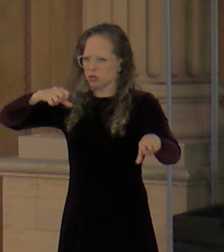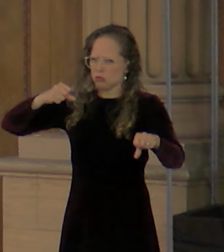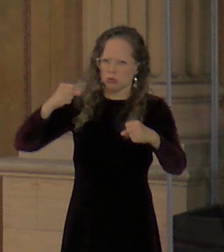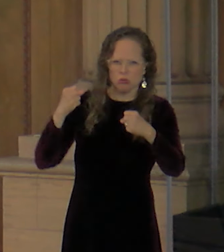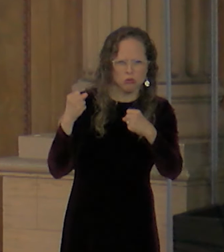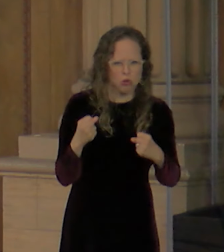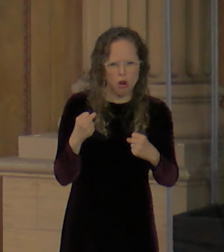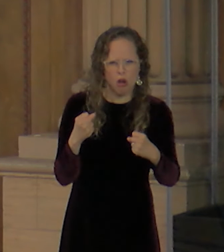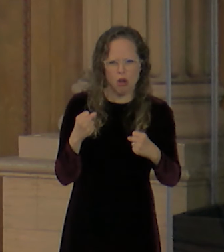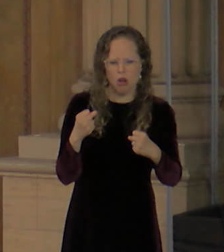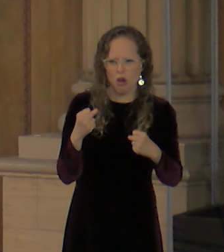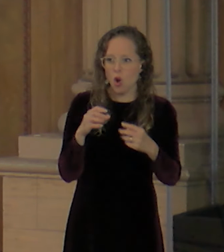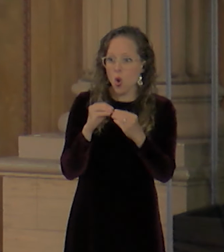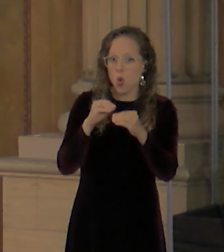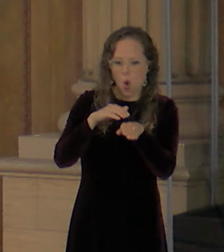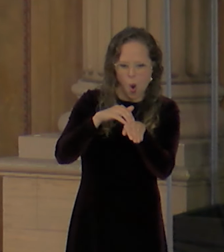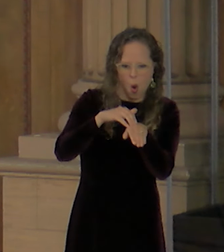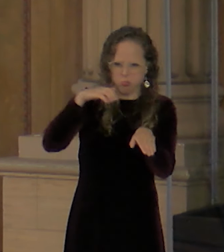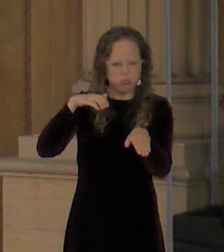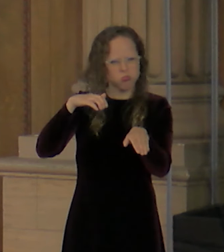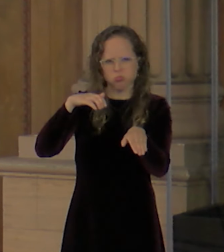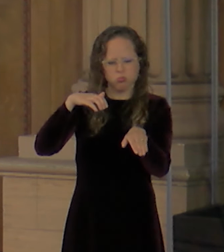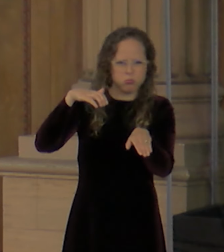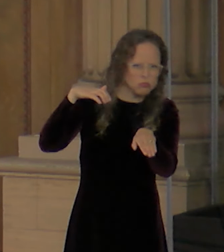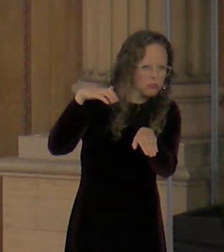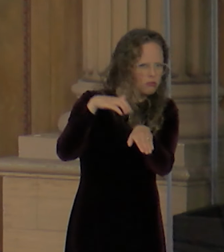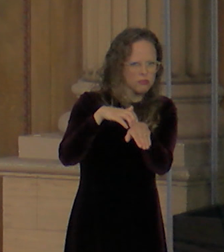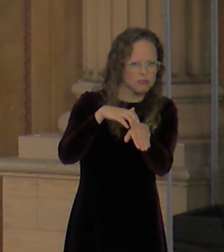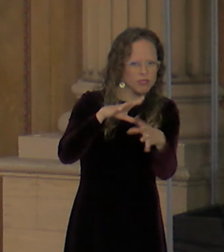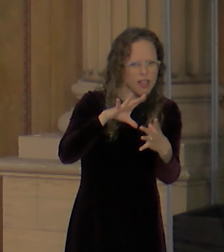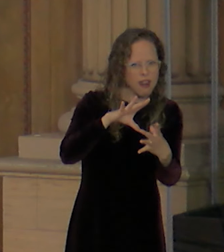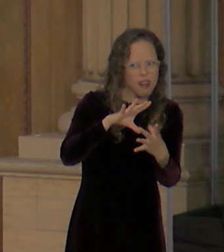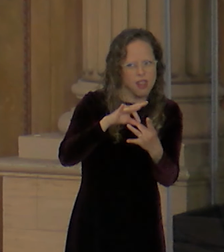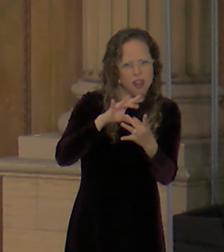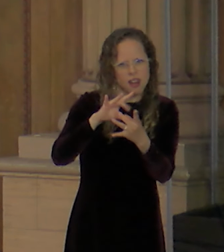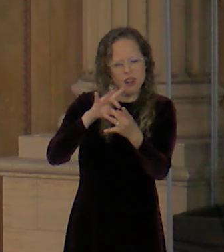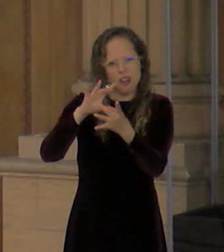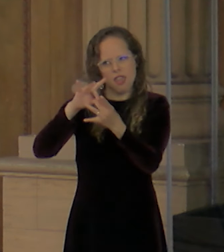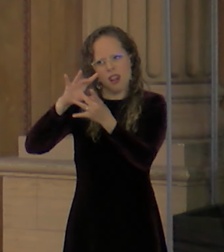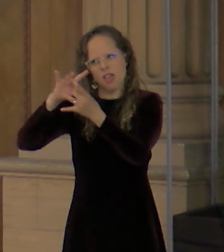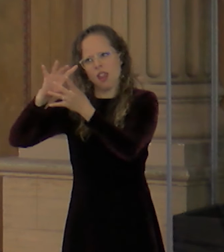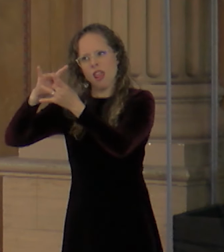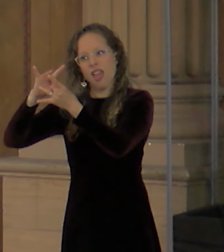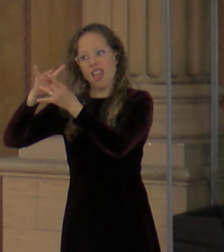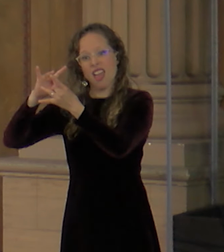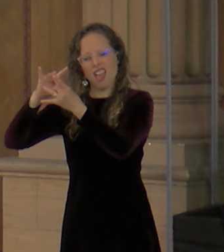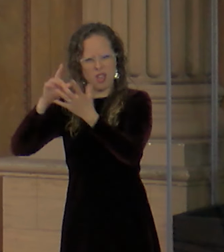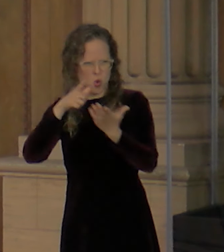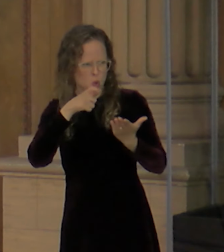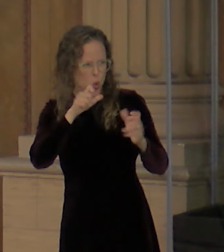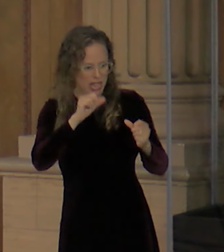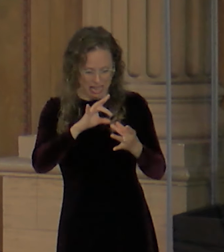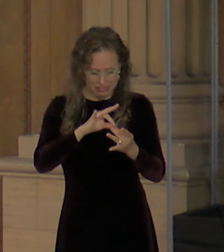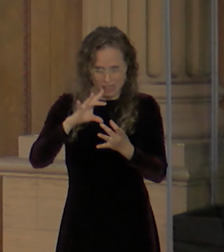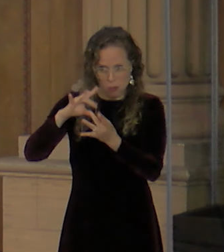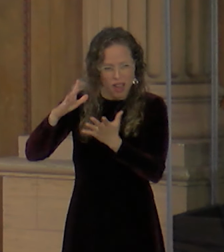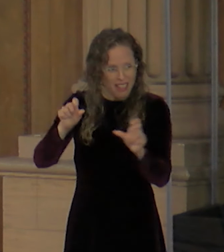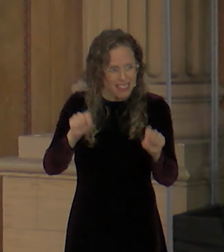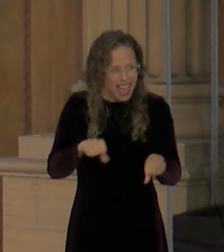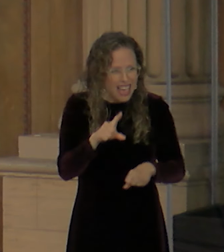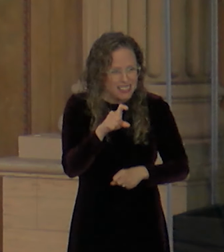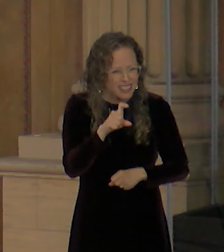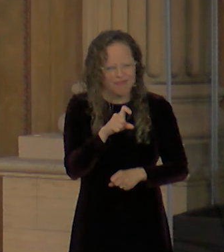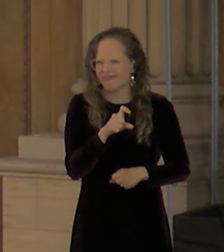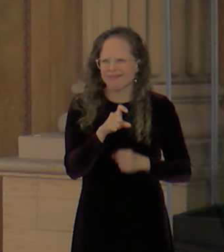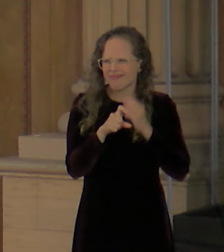air can come between them. They're joined one to another. They clasp each other and cannot be separated. His